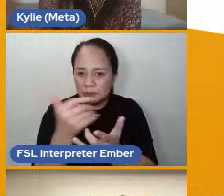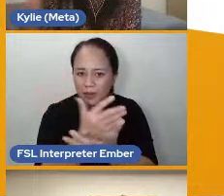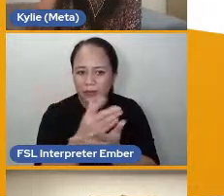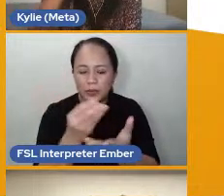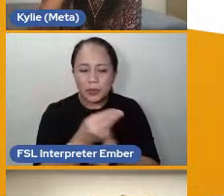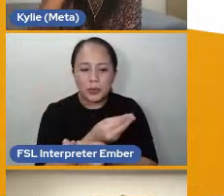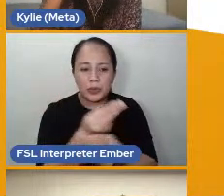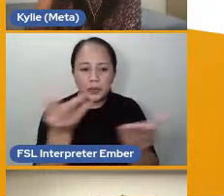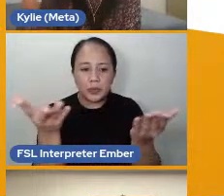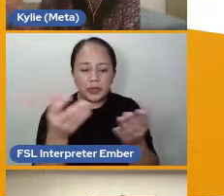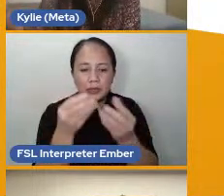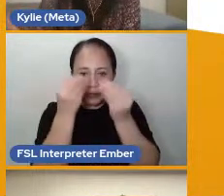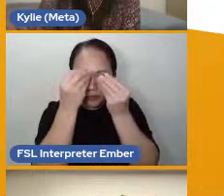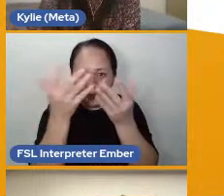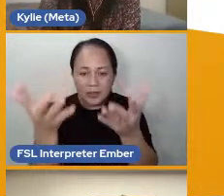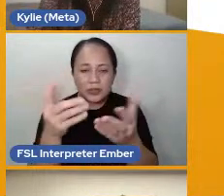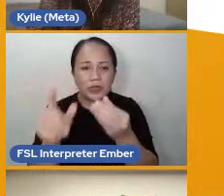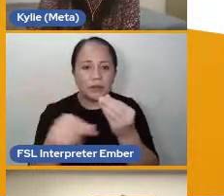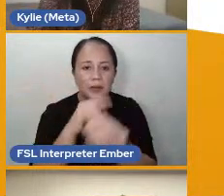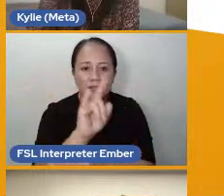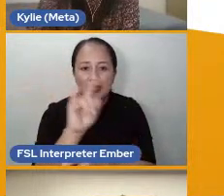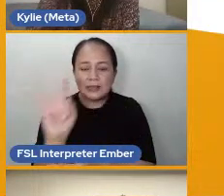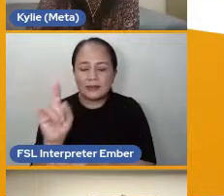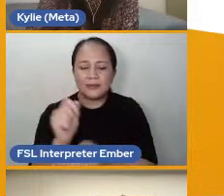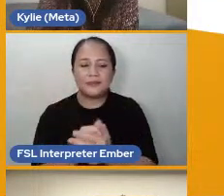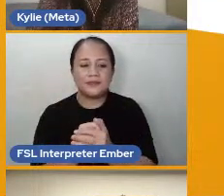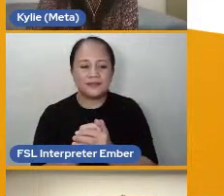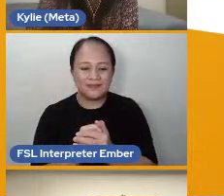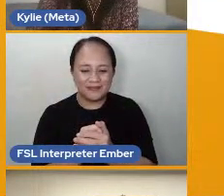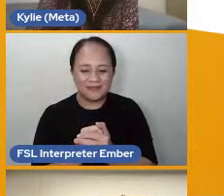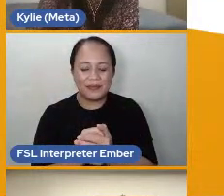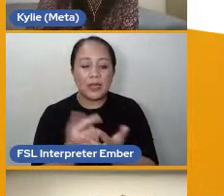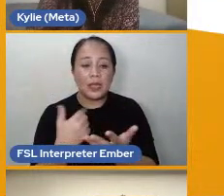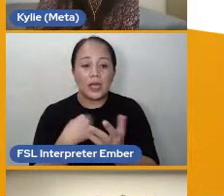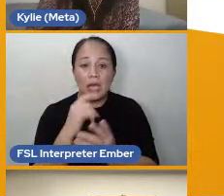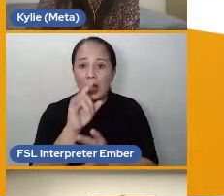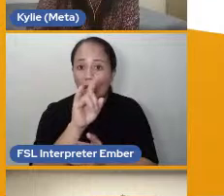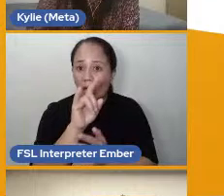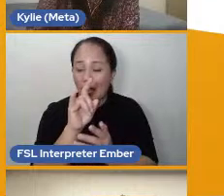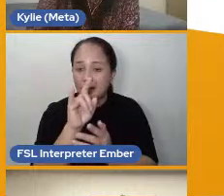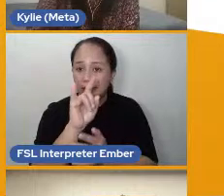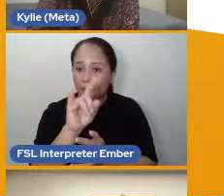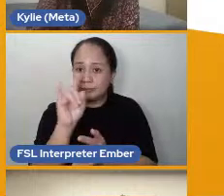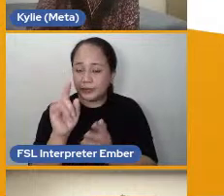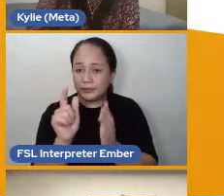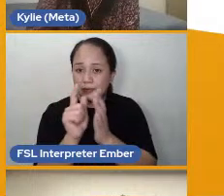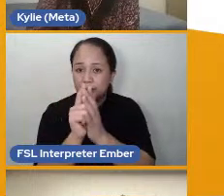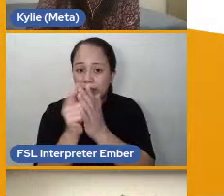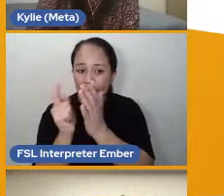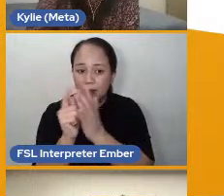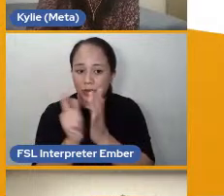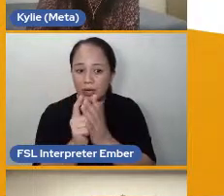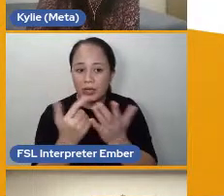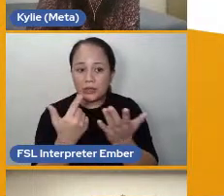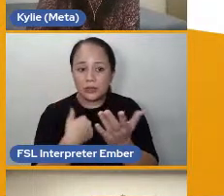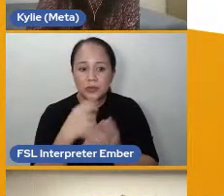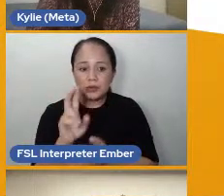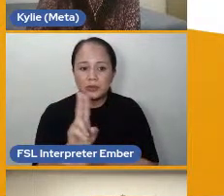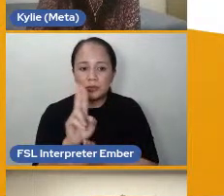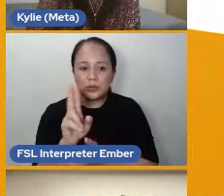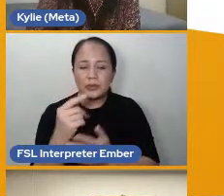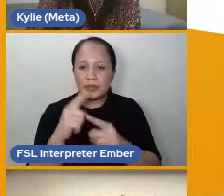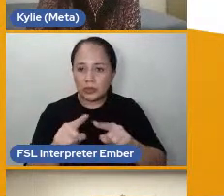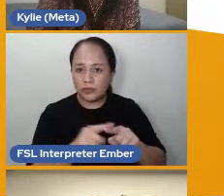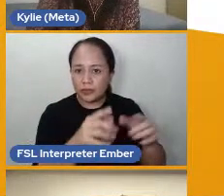people information about the ads that they're seeing. The ad library is being used by a lot of different